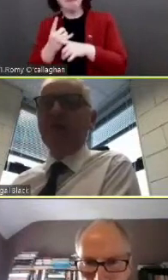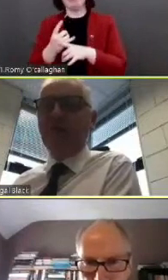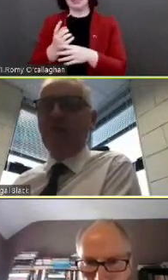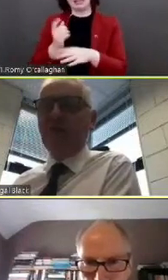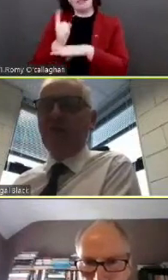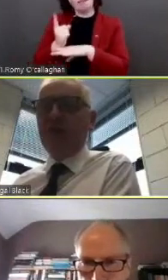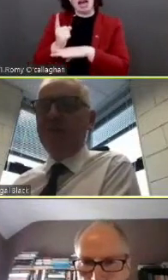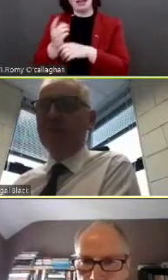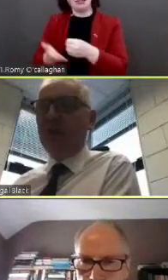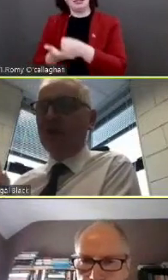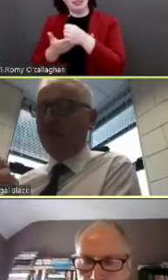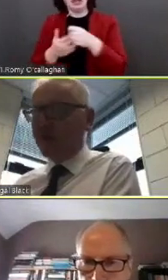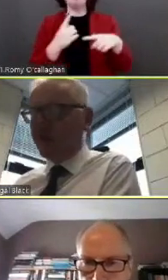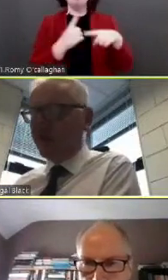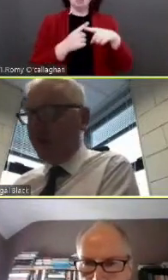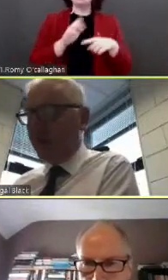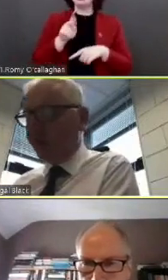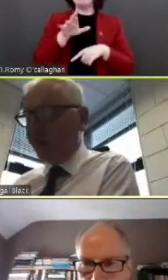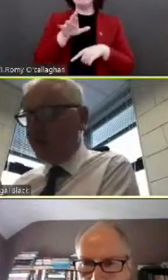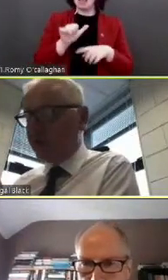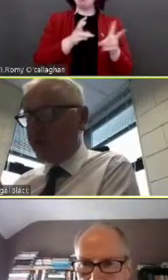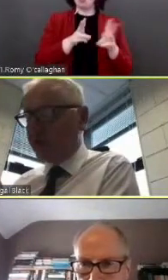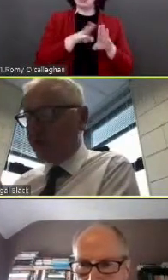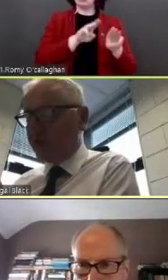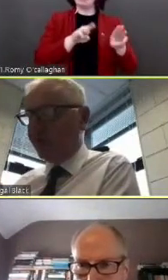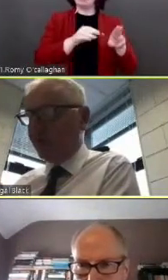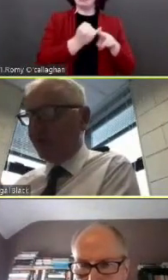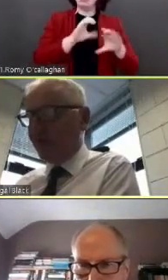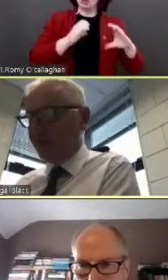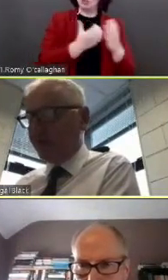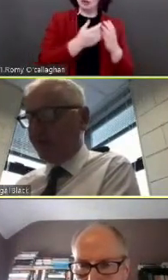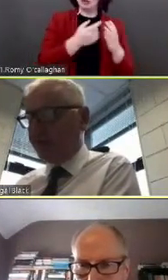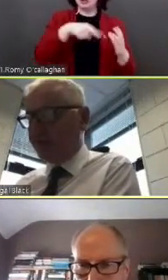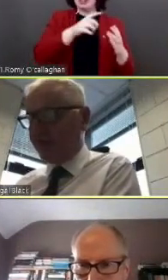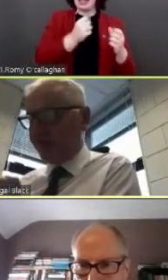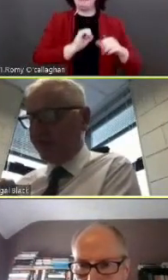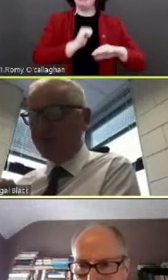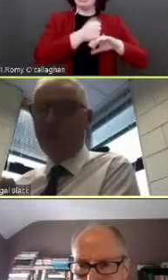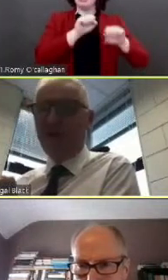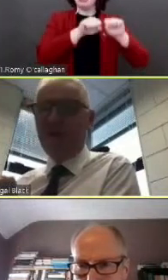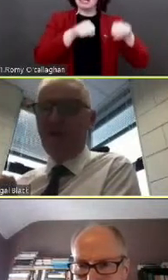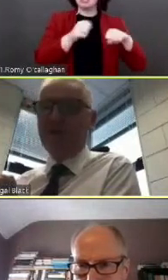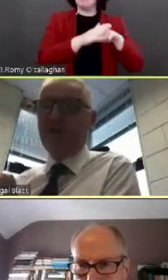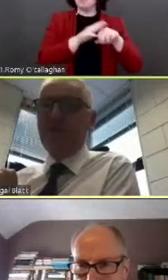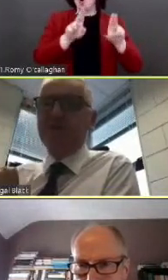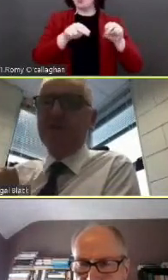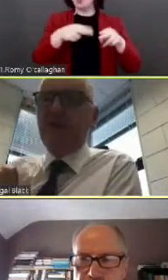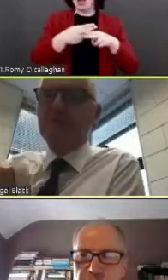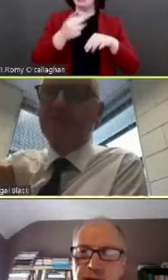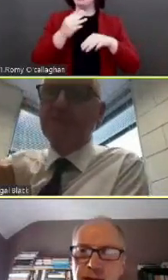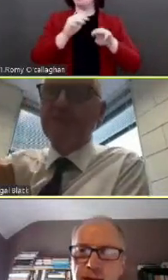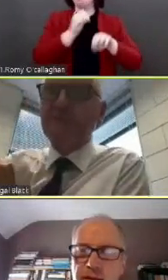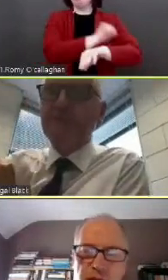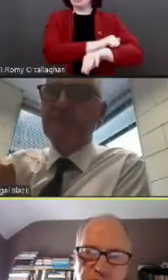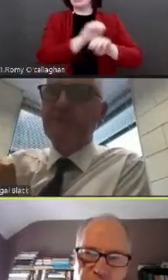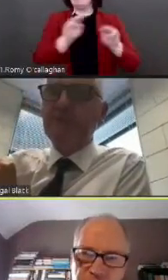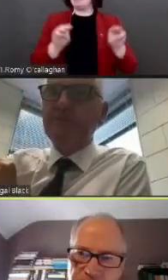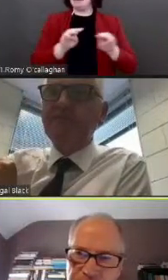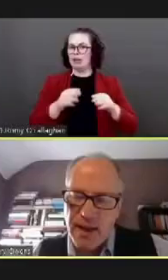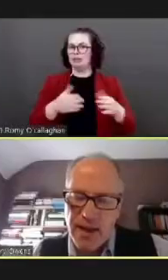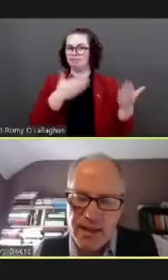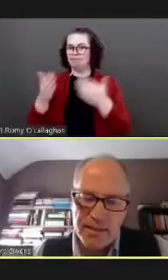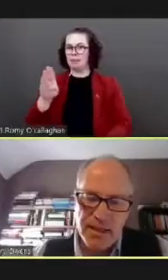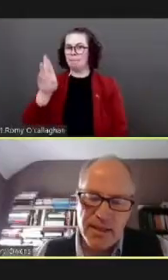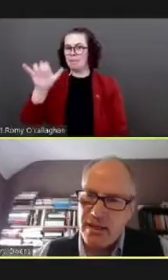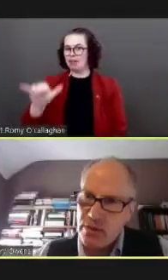the community as part of the interventions that they have in place with the Probation Service. So Barry, over to you. Thank you. Thank you,